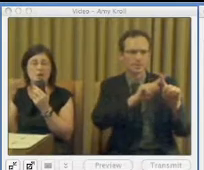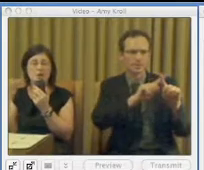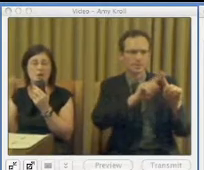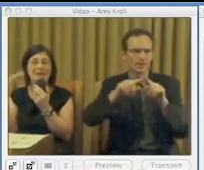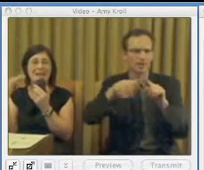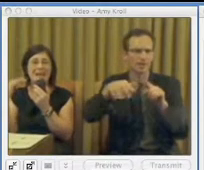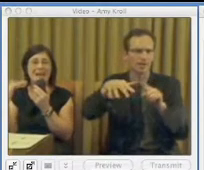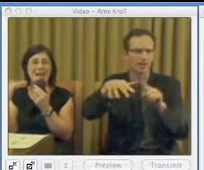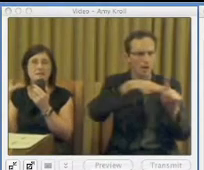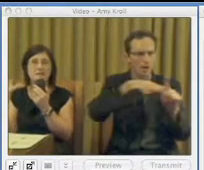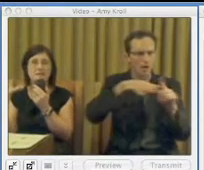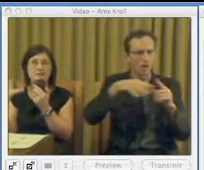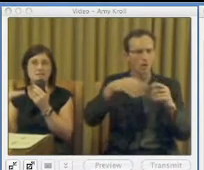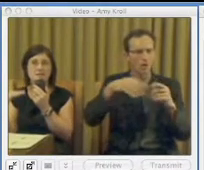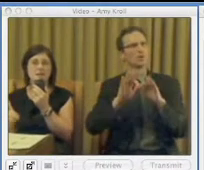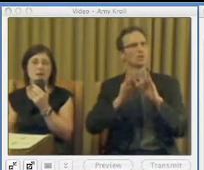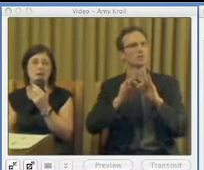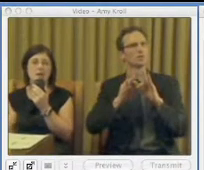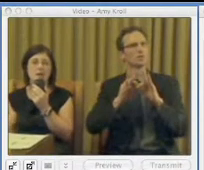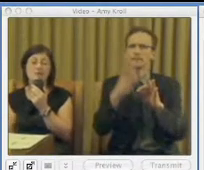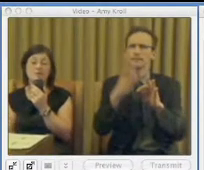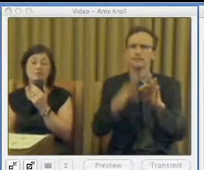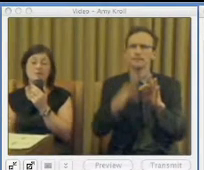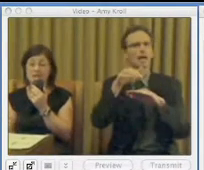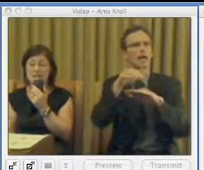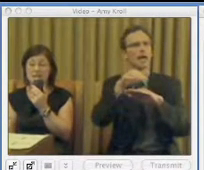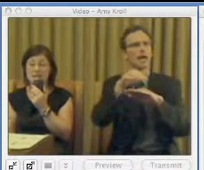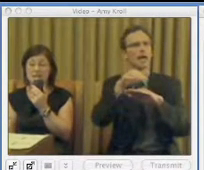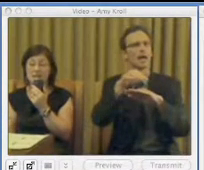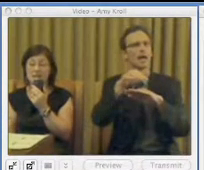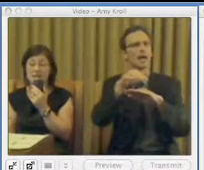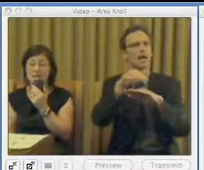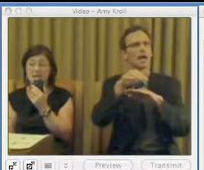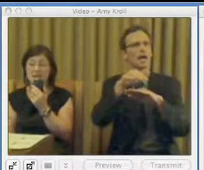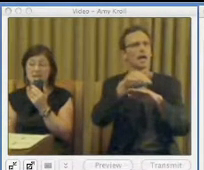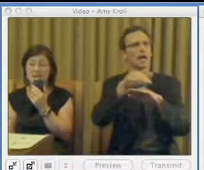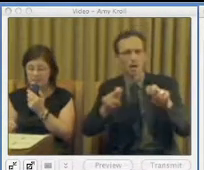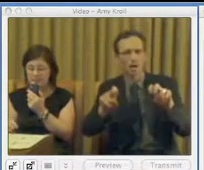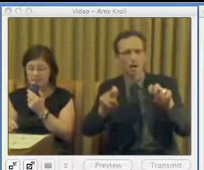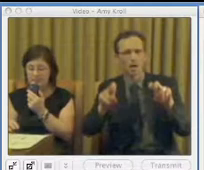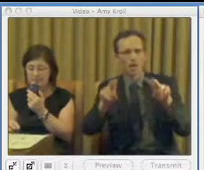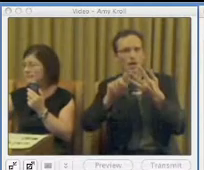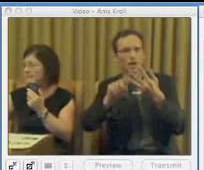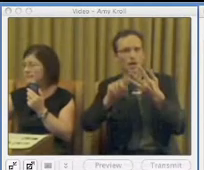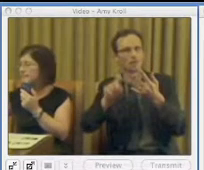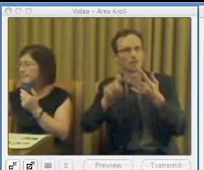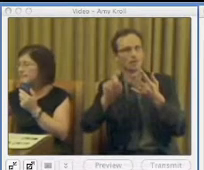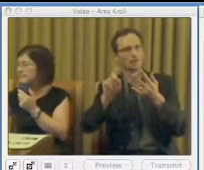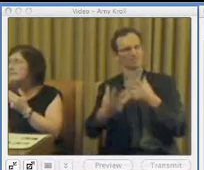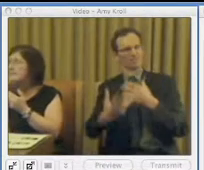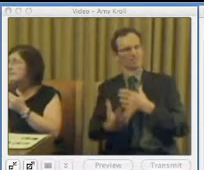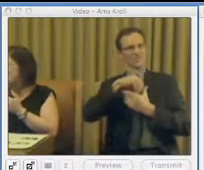community interpreting is because there are so many layers of things for us to consider.